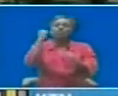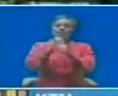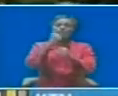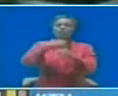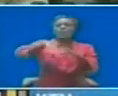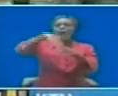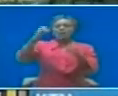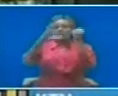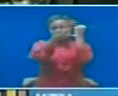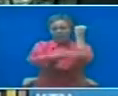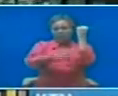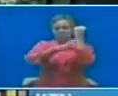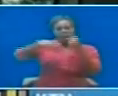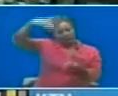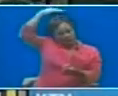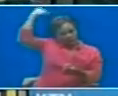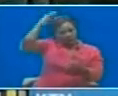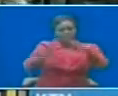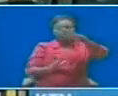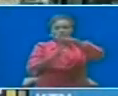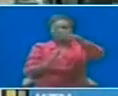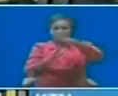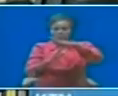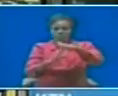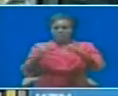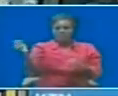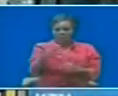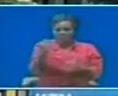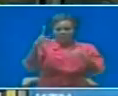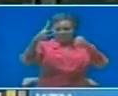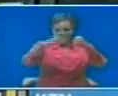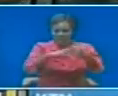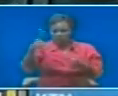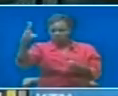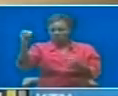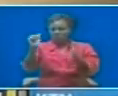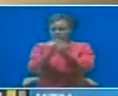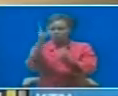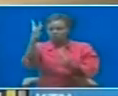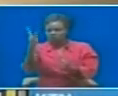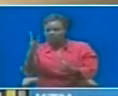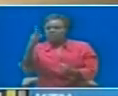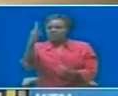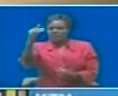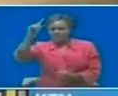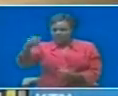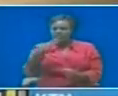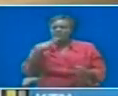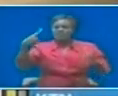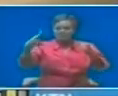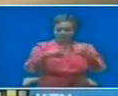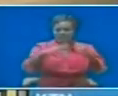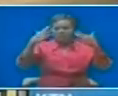with the Middle East being a prime choice for many. Just 9 months into 2014 alone, at least 3,700